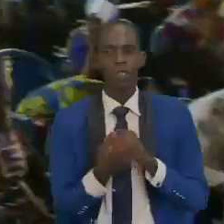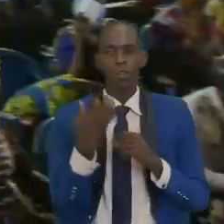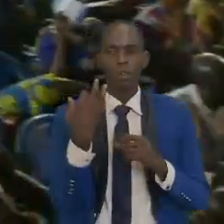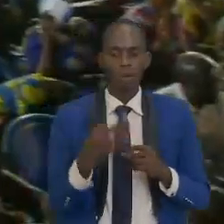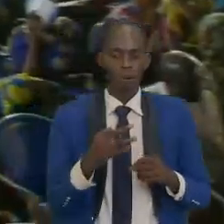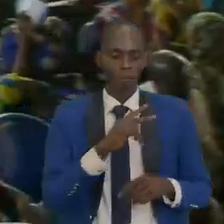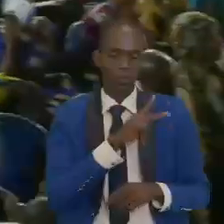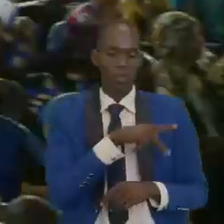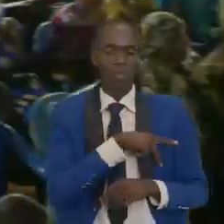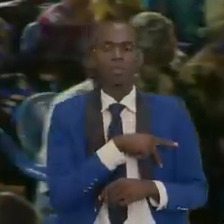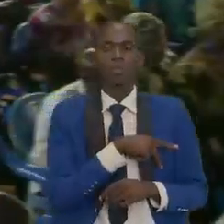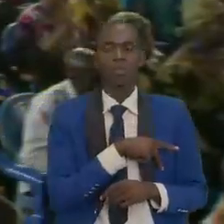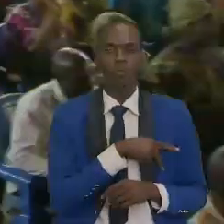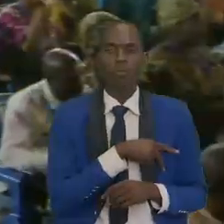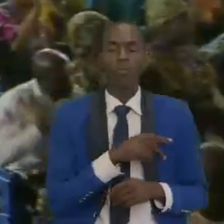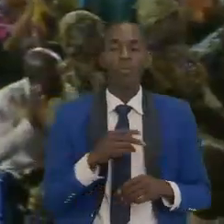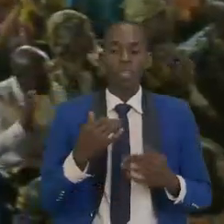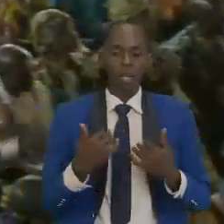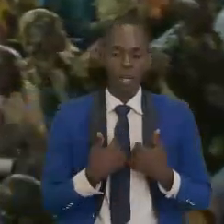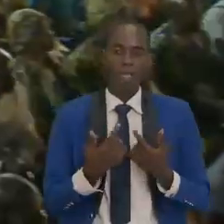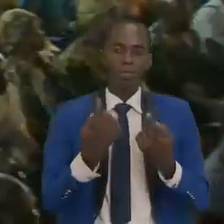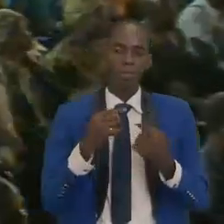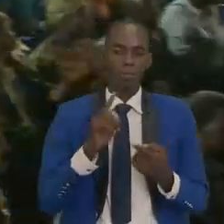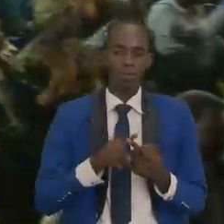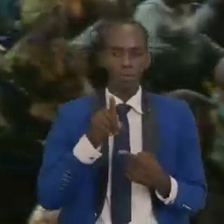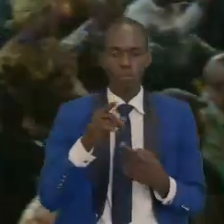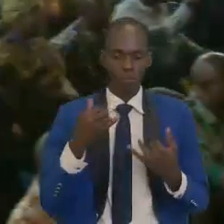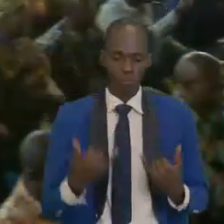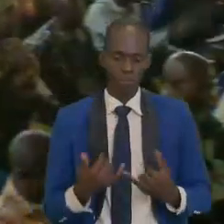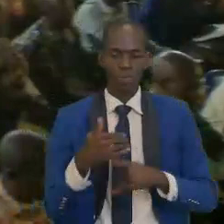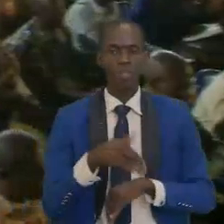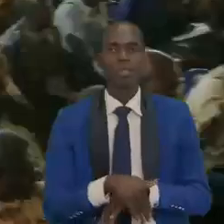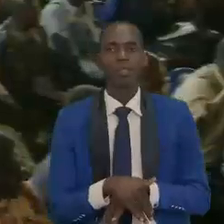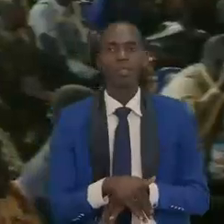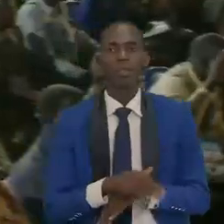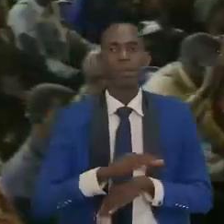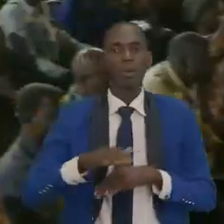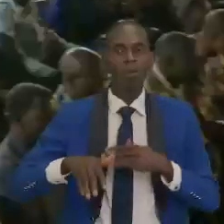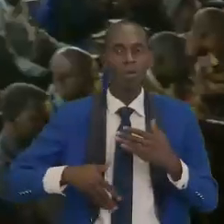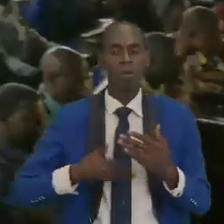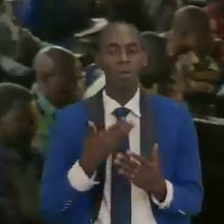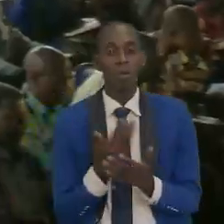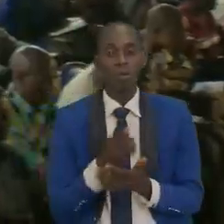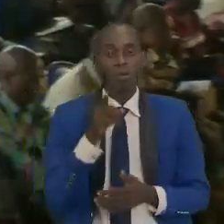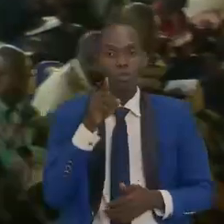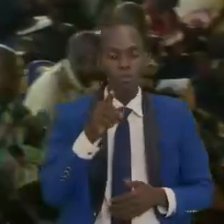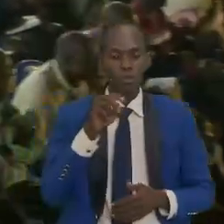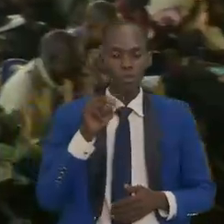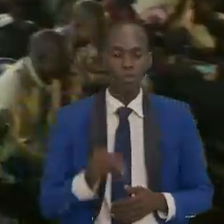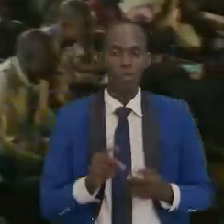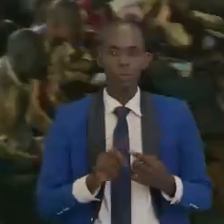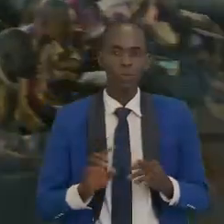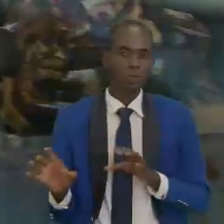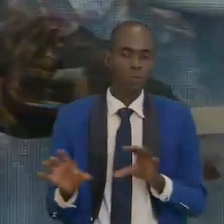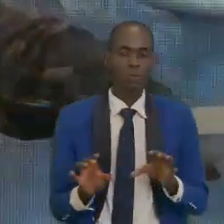personality has come to you tonight. All you have to do is open